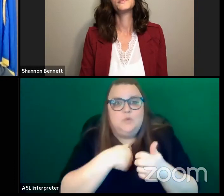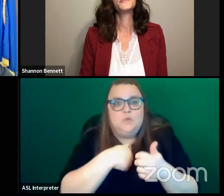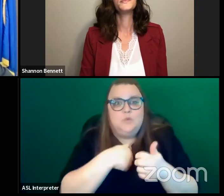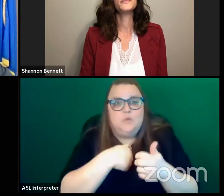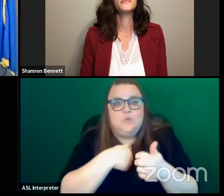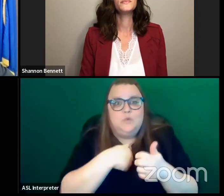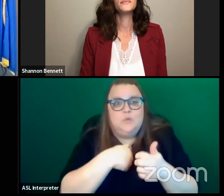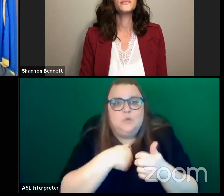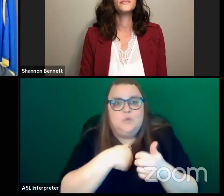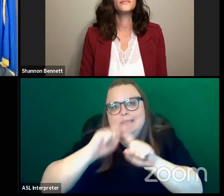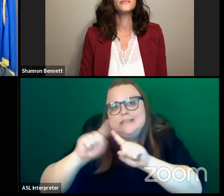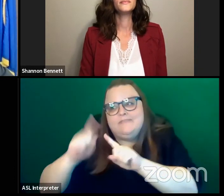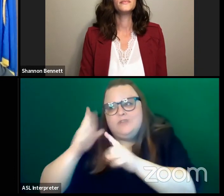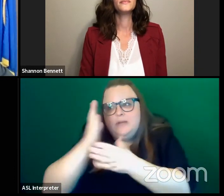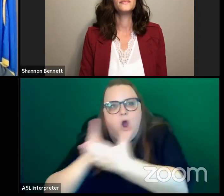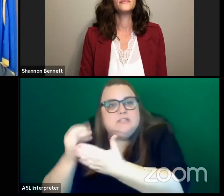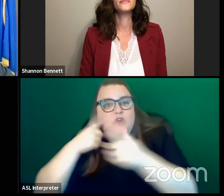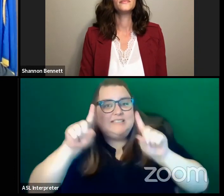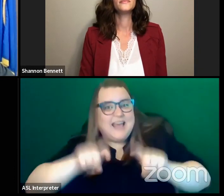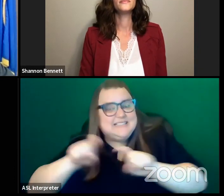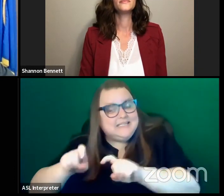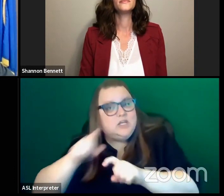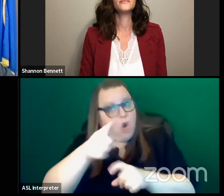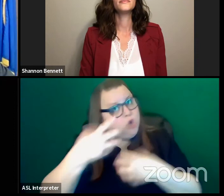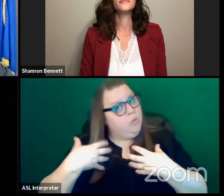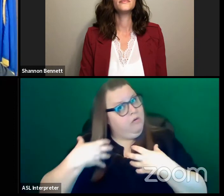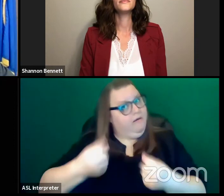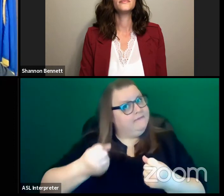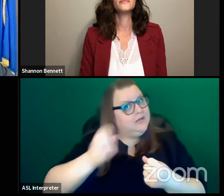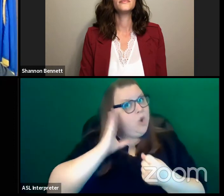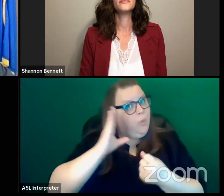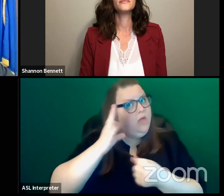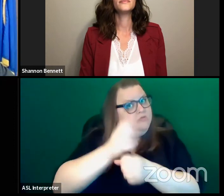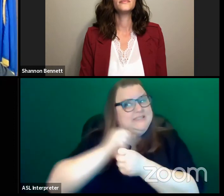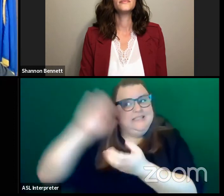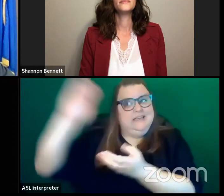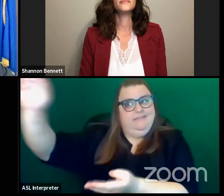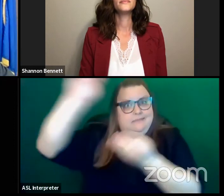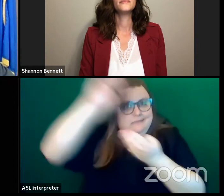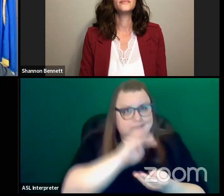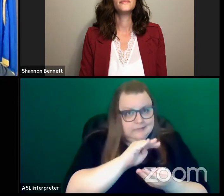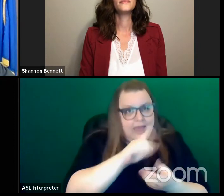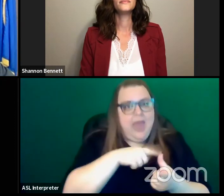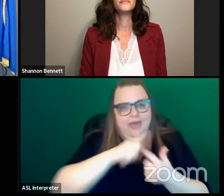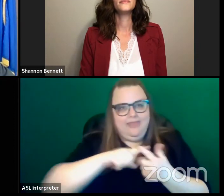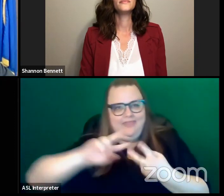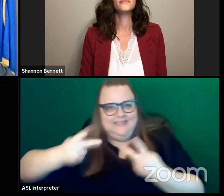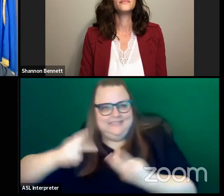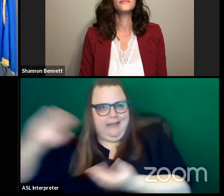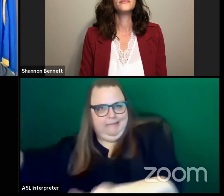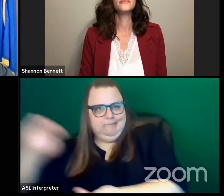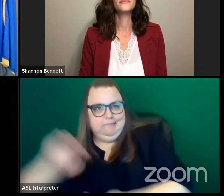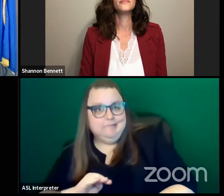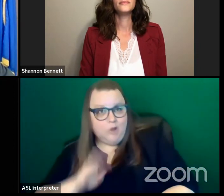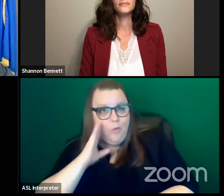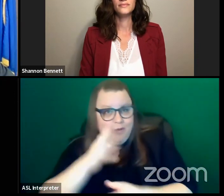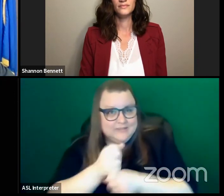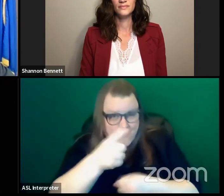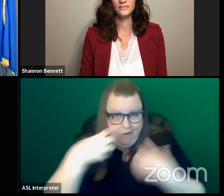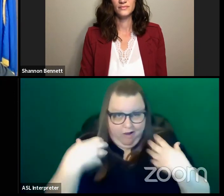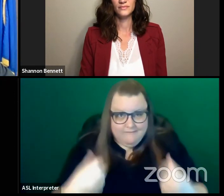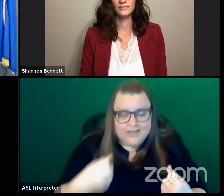for testing, are you confident that you'll receive the subsequent dose allocation, or are you going to have to